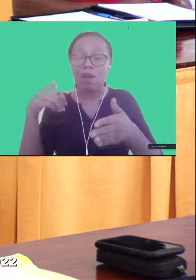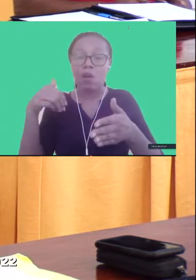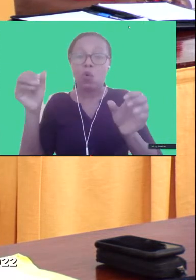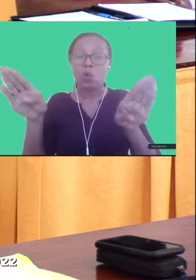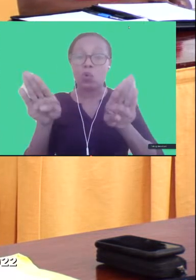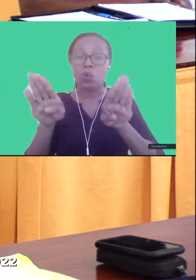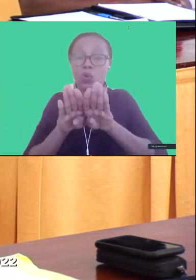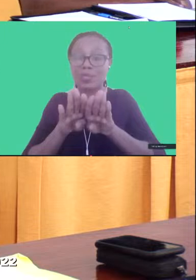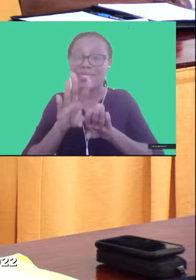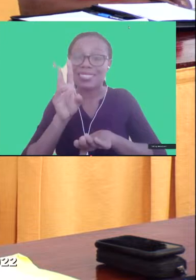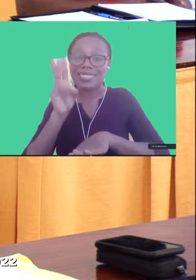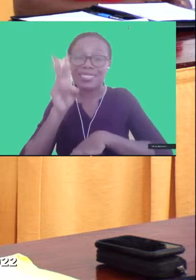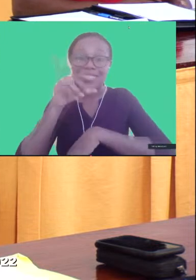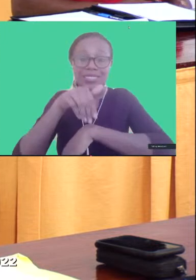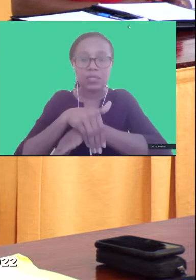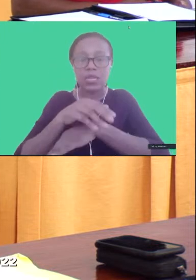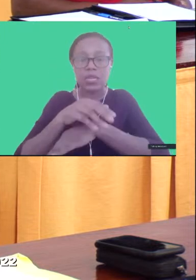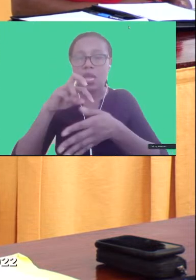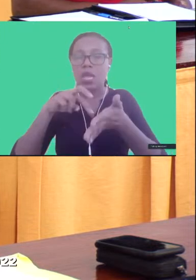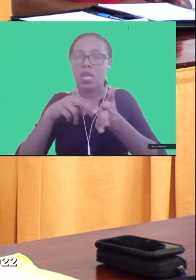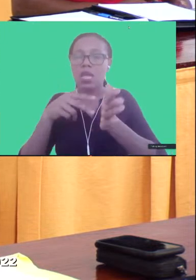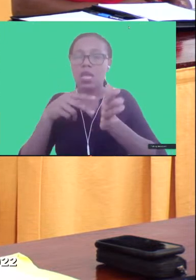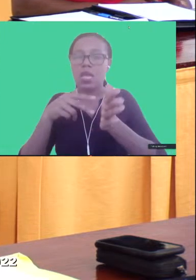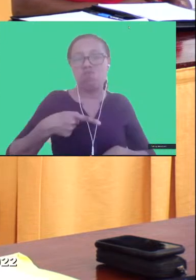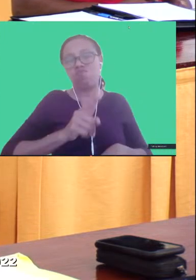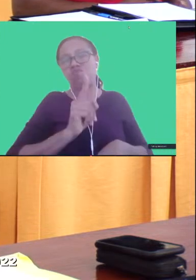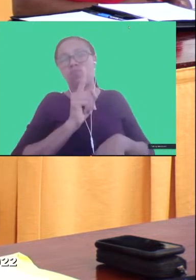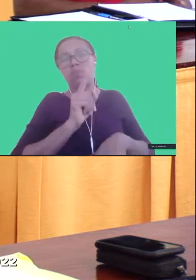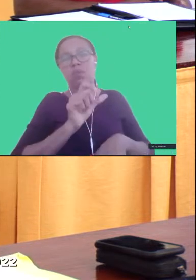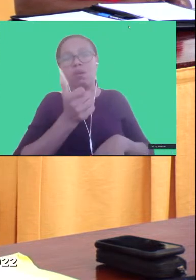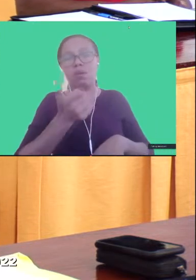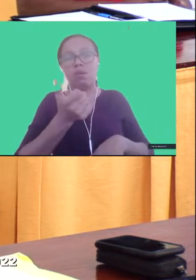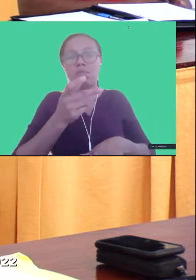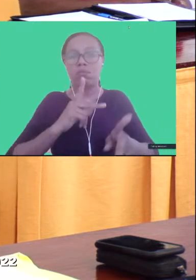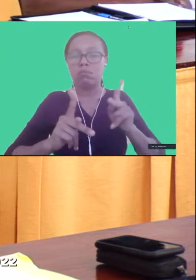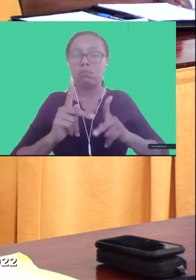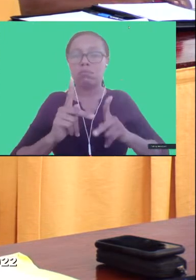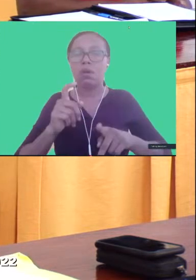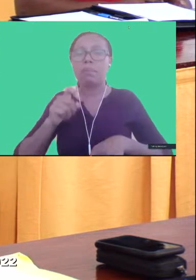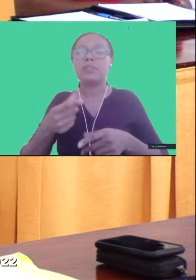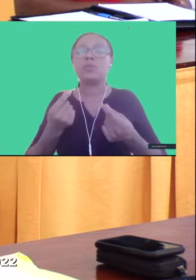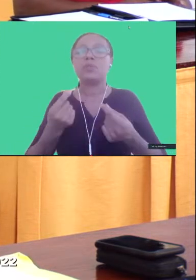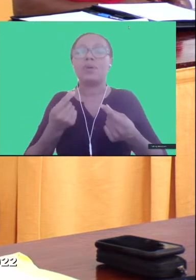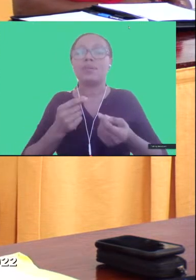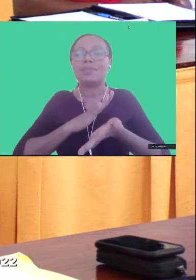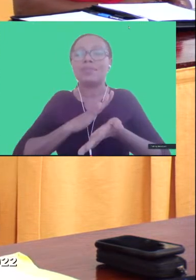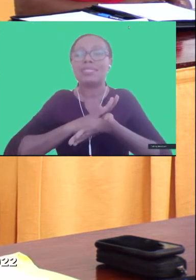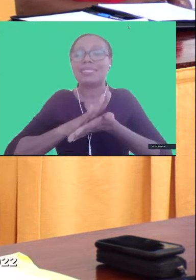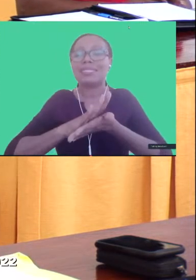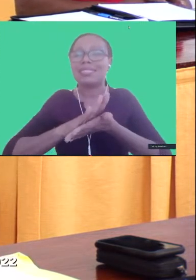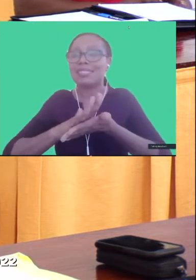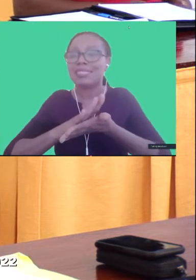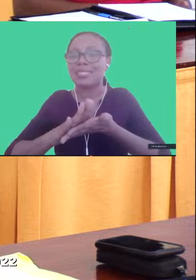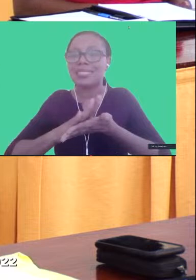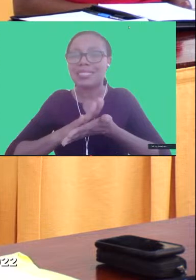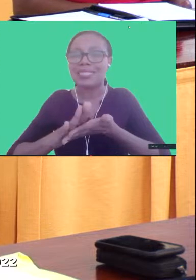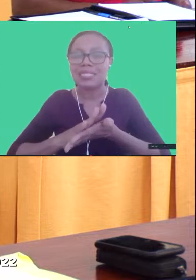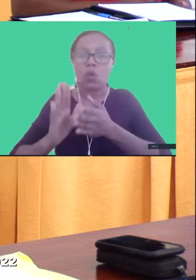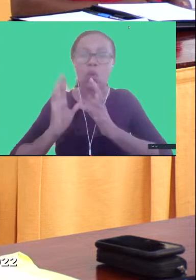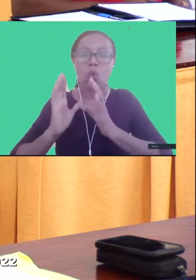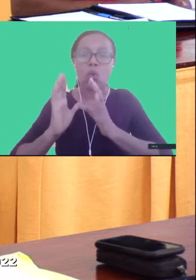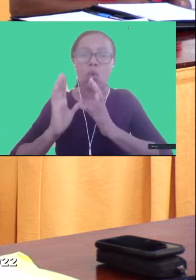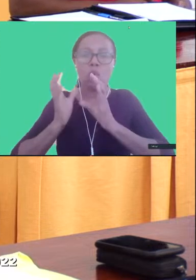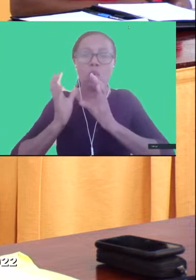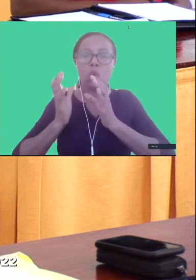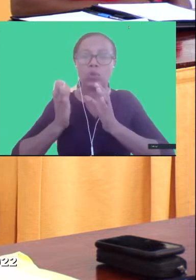that there must be a cleanup of the coconut shells within sufficient time to get to the